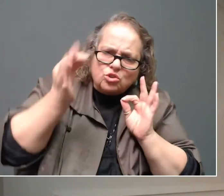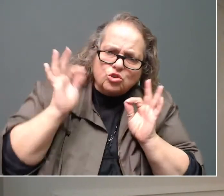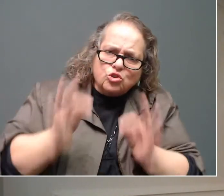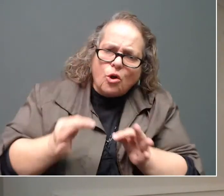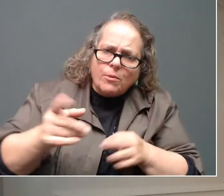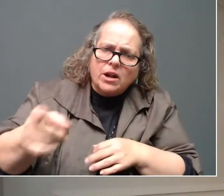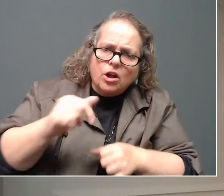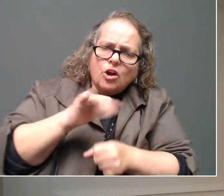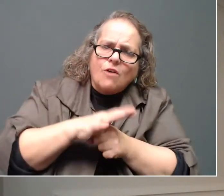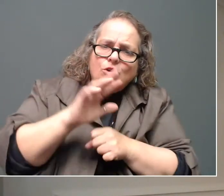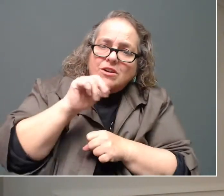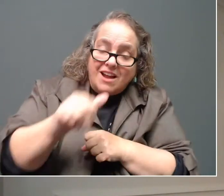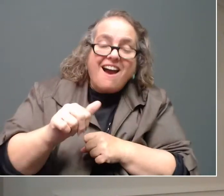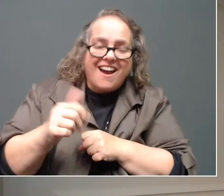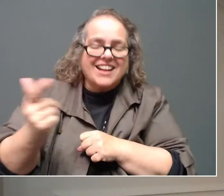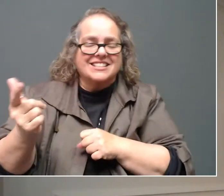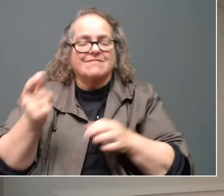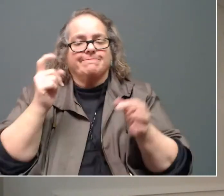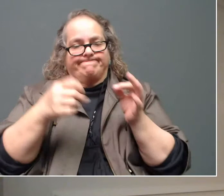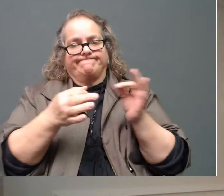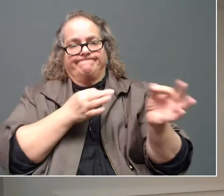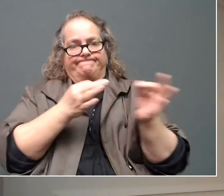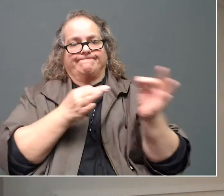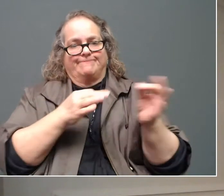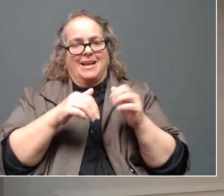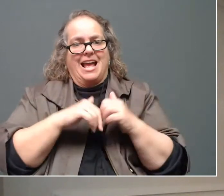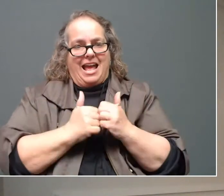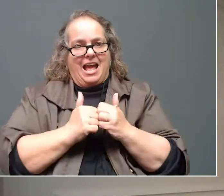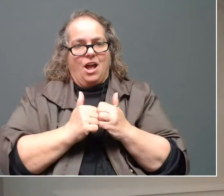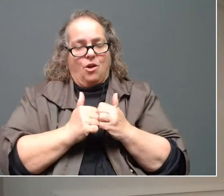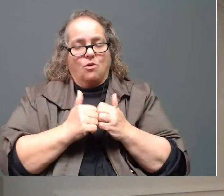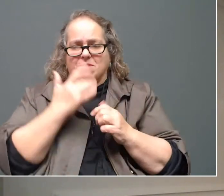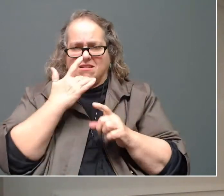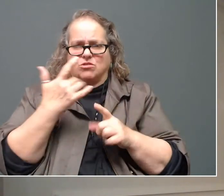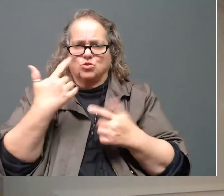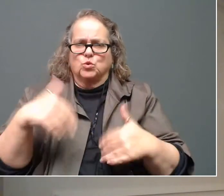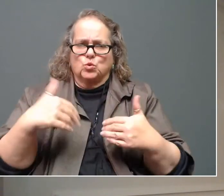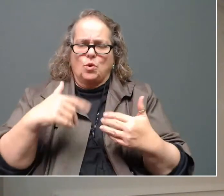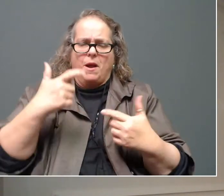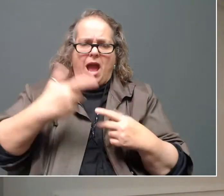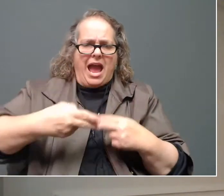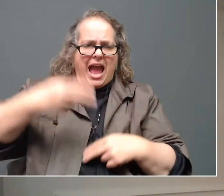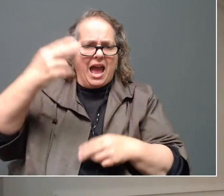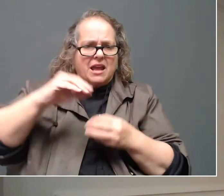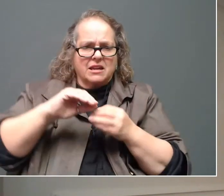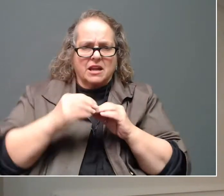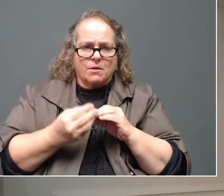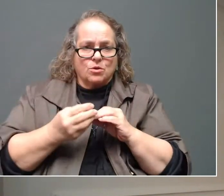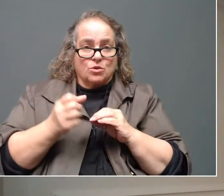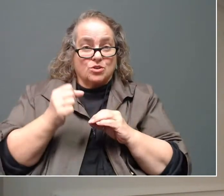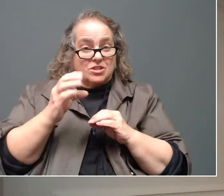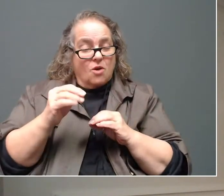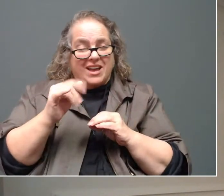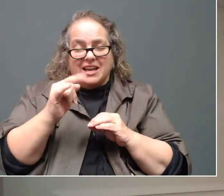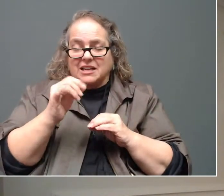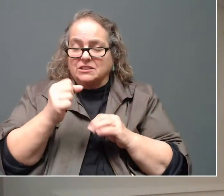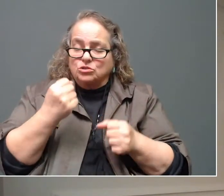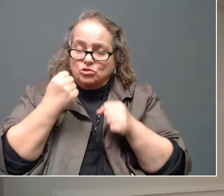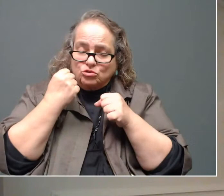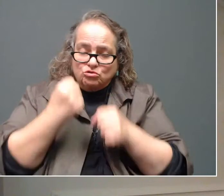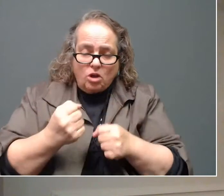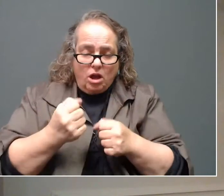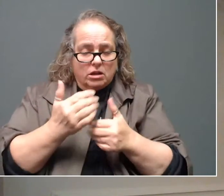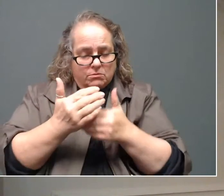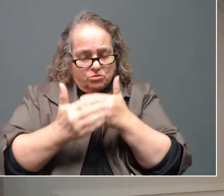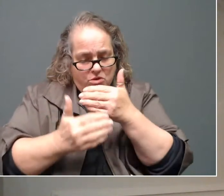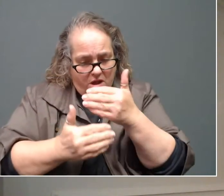of the impact COVID has had and the number of people whose lives have been lost to it. So this is all a very methodical process. We